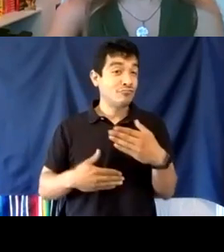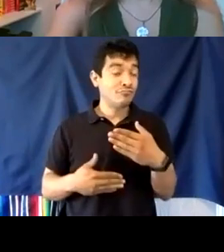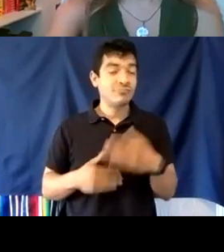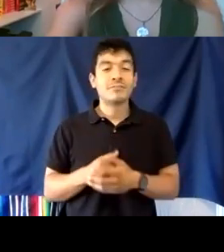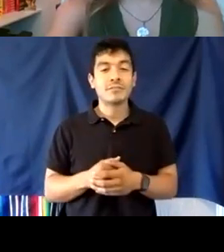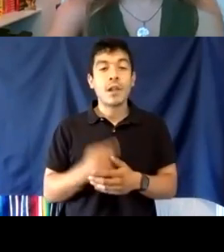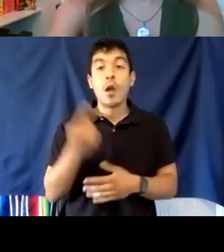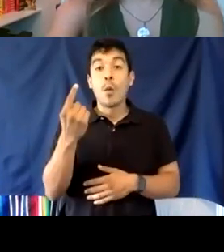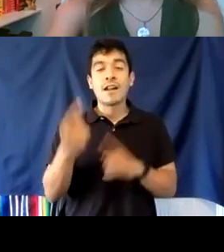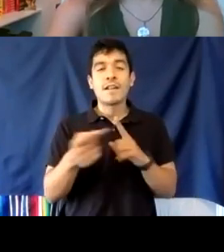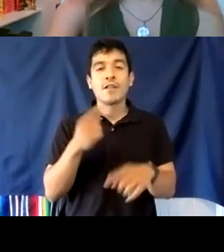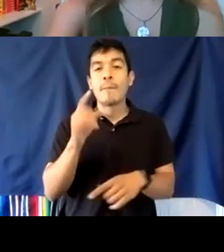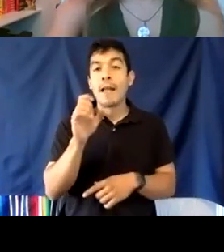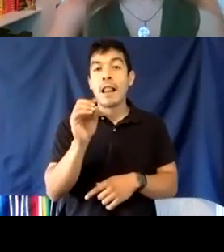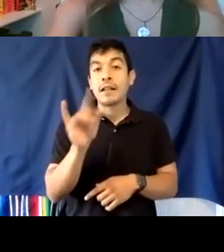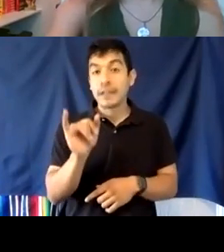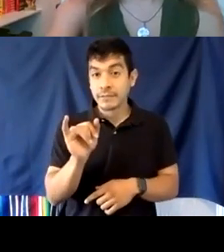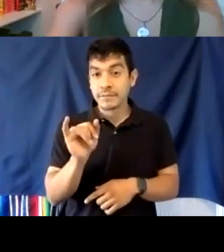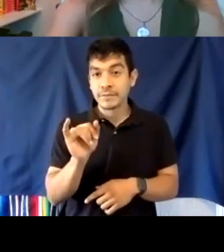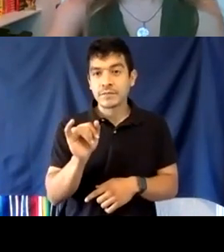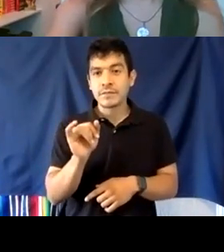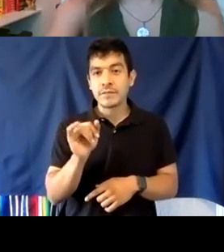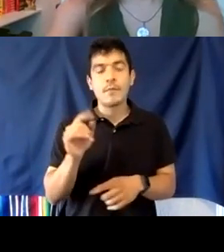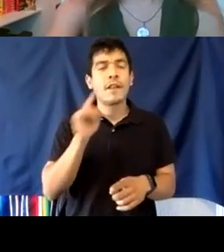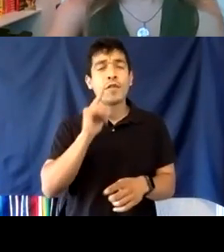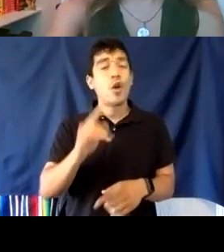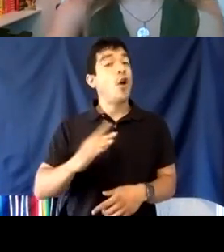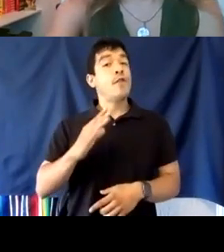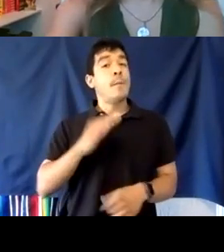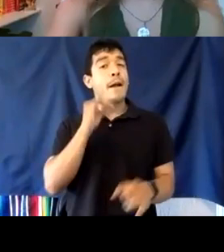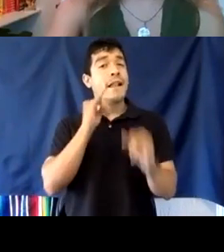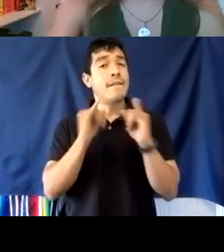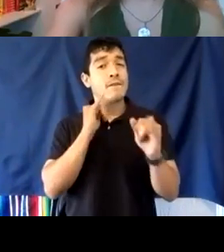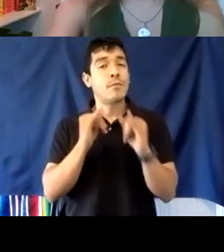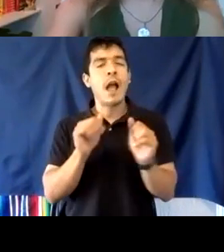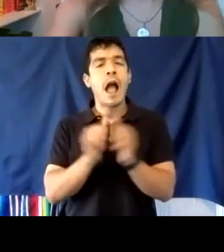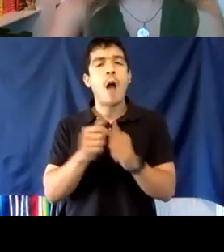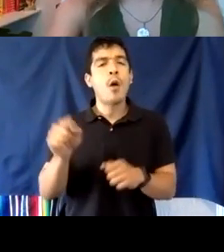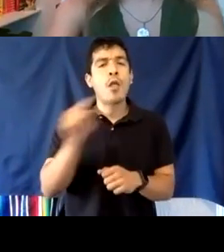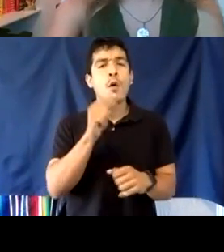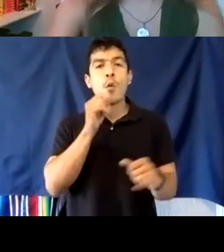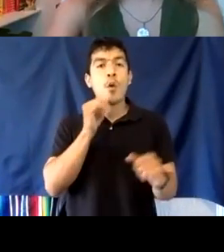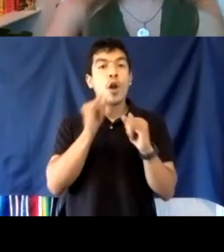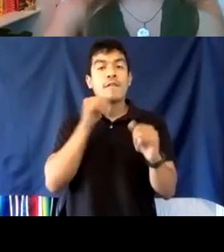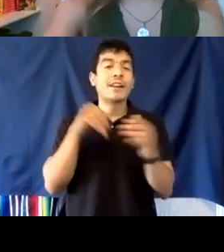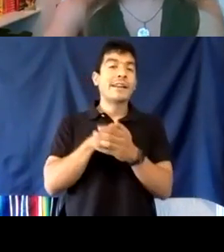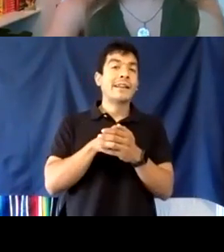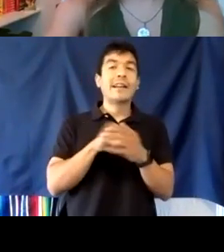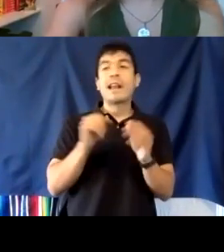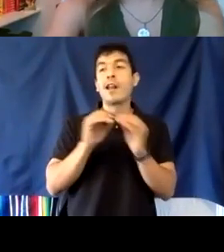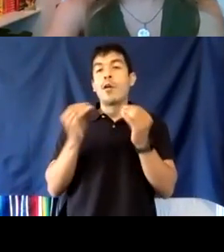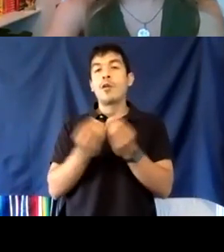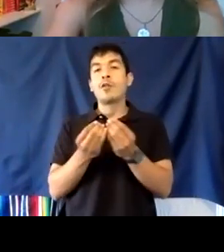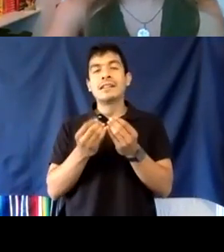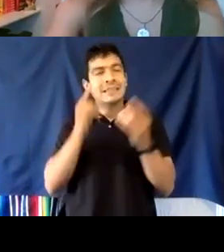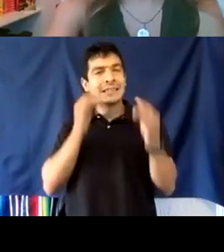from Elodie, which is, you know, with regard to formal interviews, how are those who are interviewed within, say, an organization